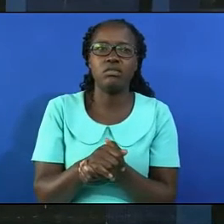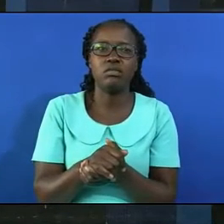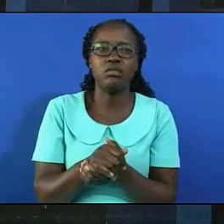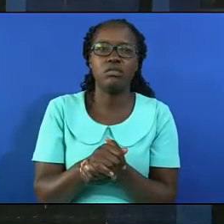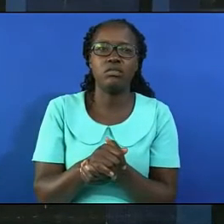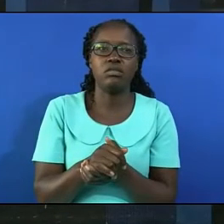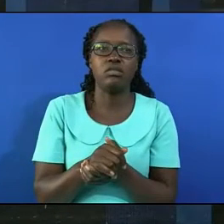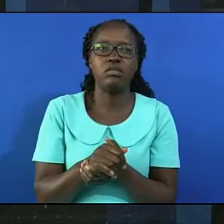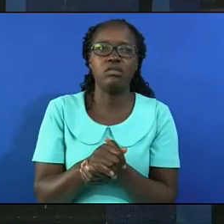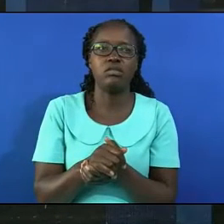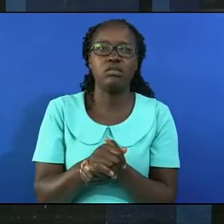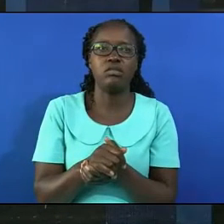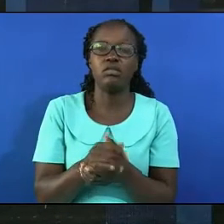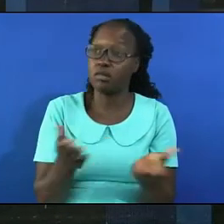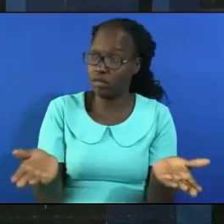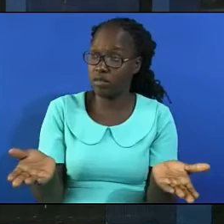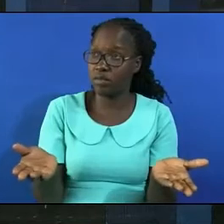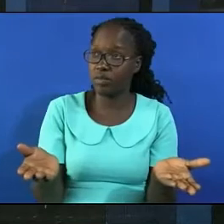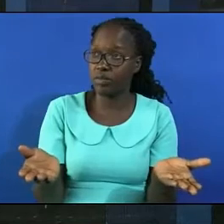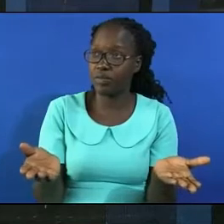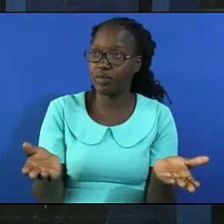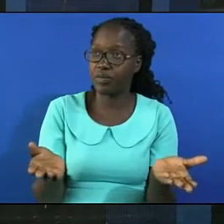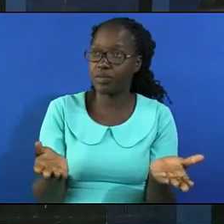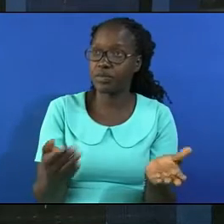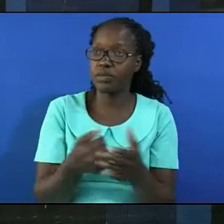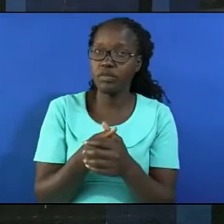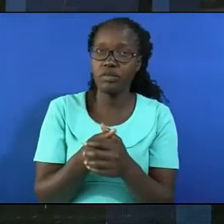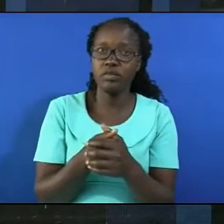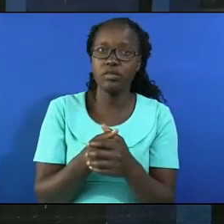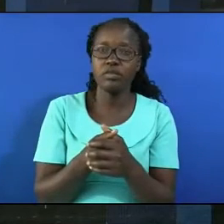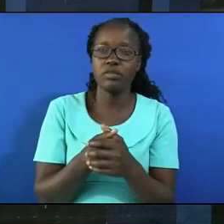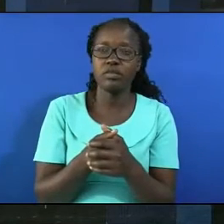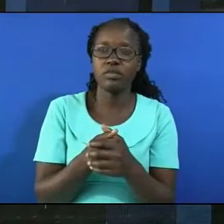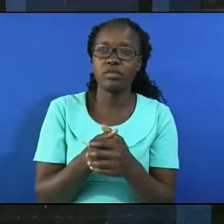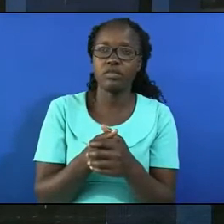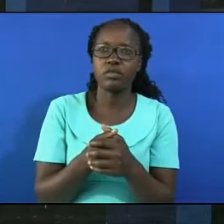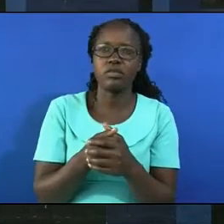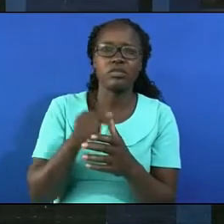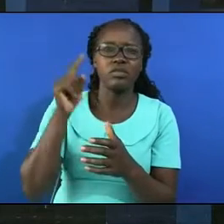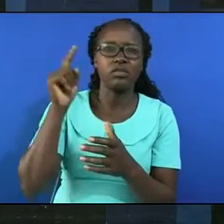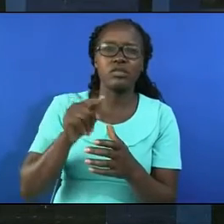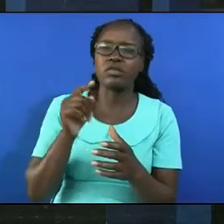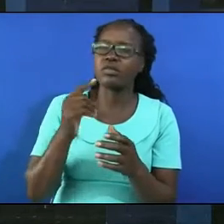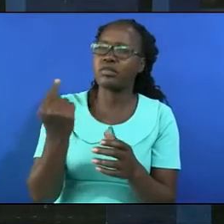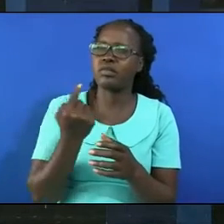Eh? Muko hapa single people, are you here? That you cannot be